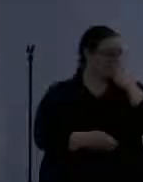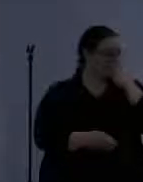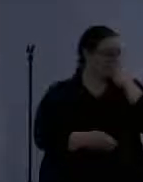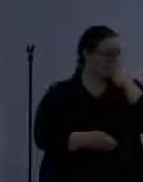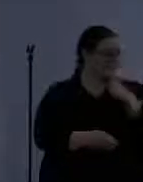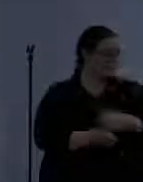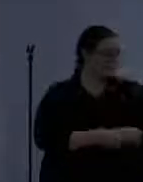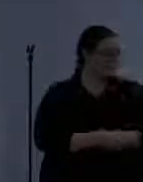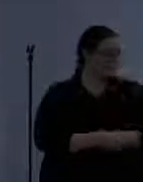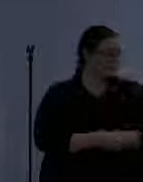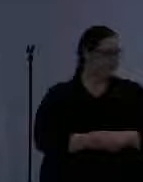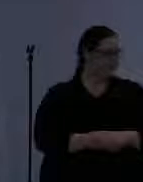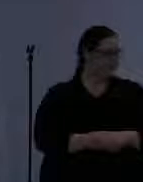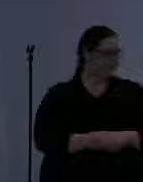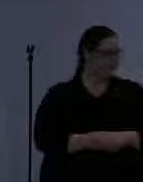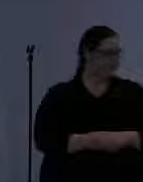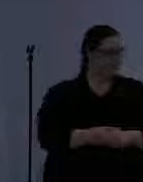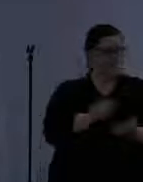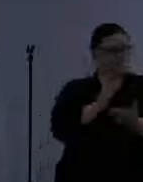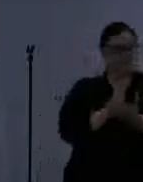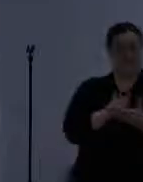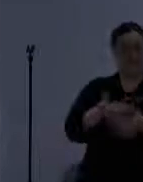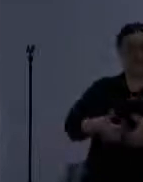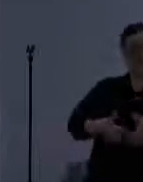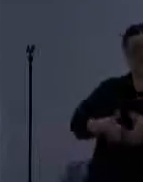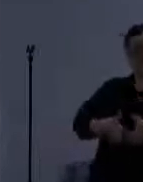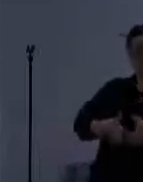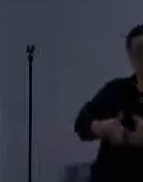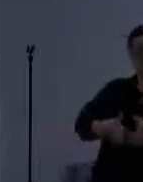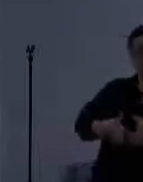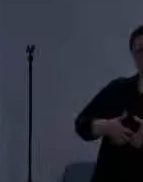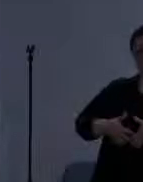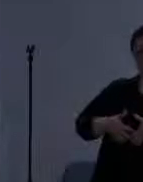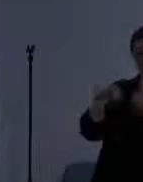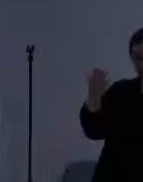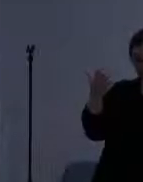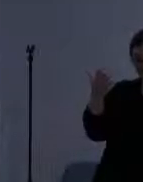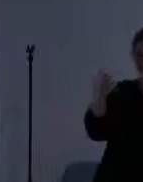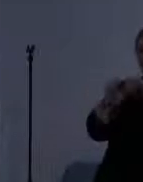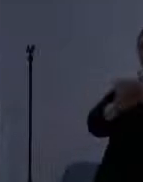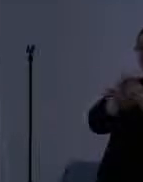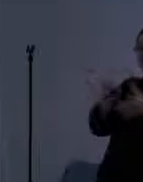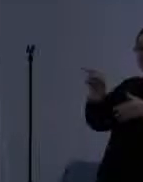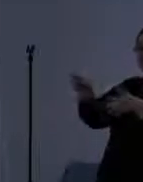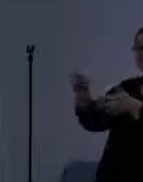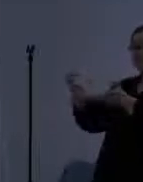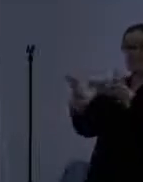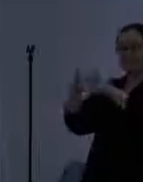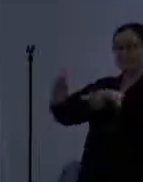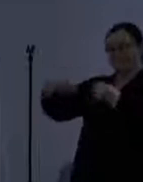And really, again, complaints are that opportunity for providers to improve service delivery.